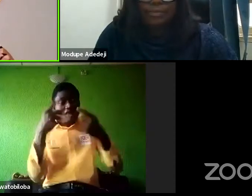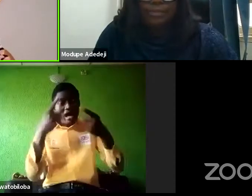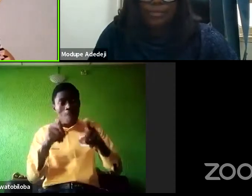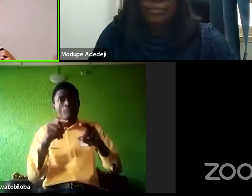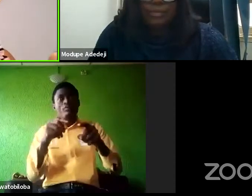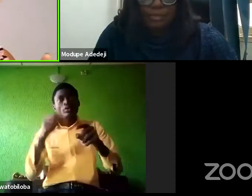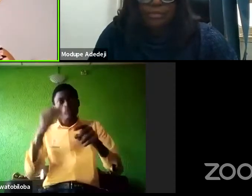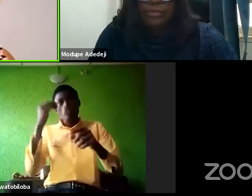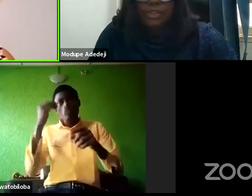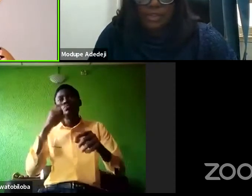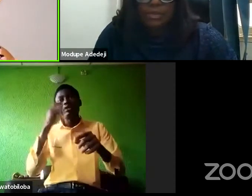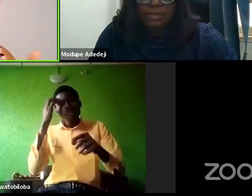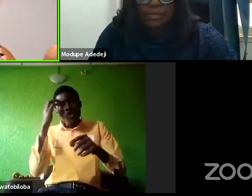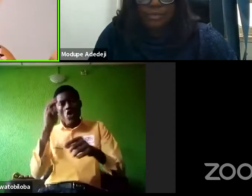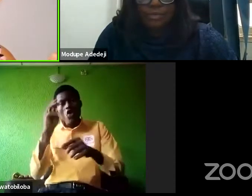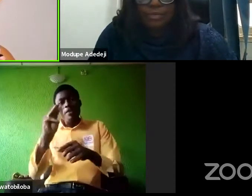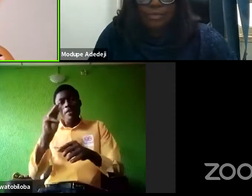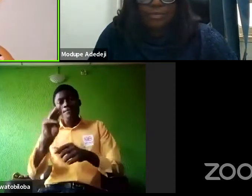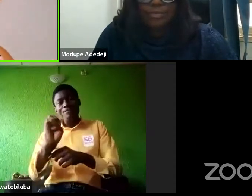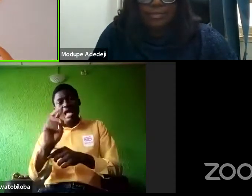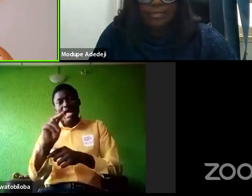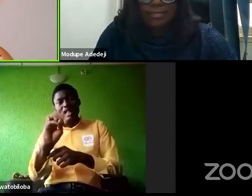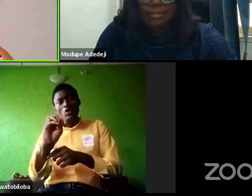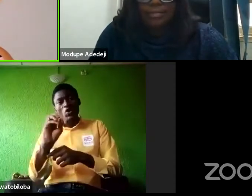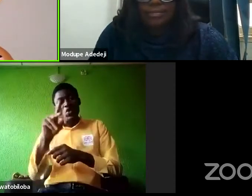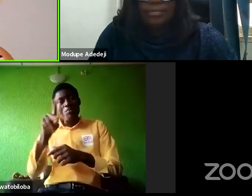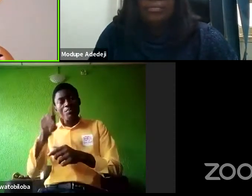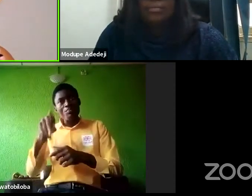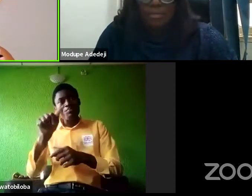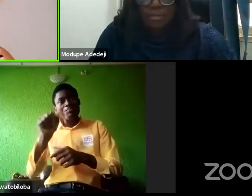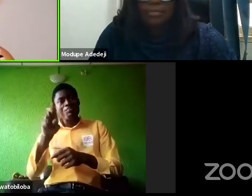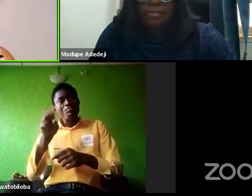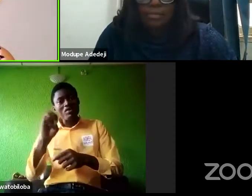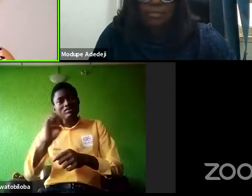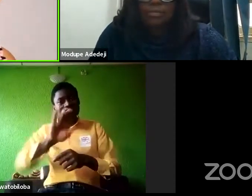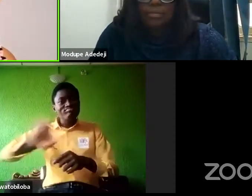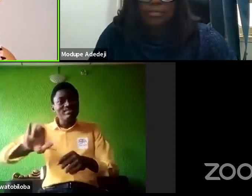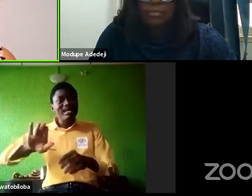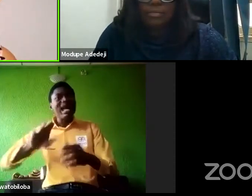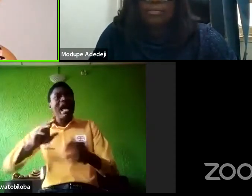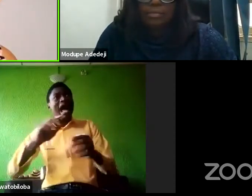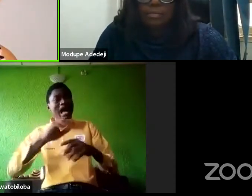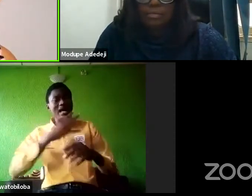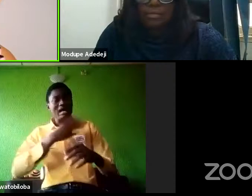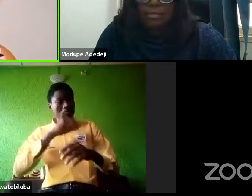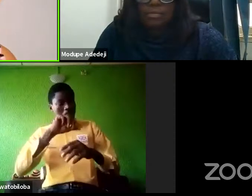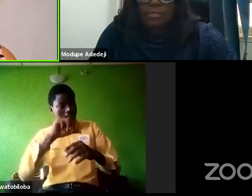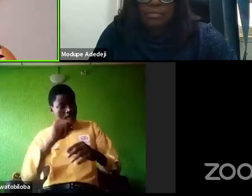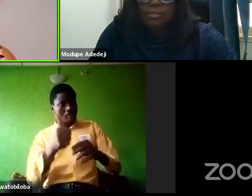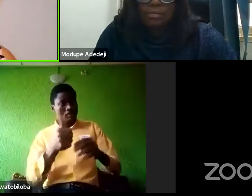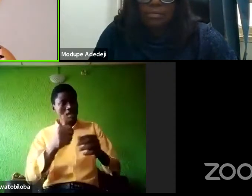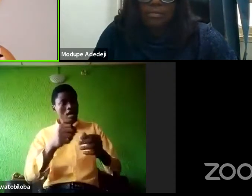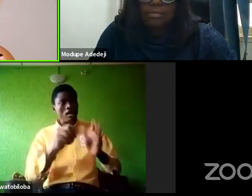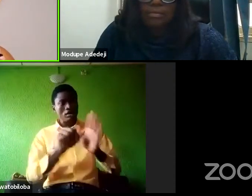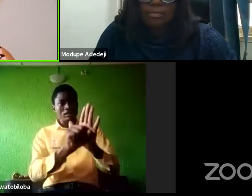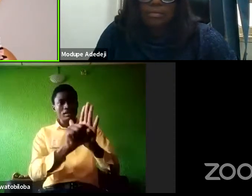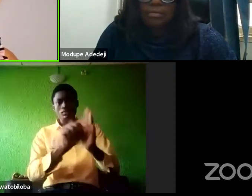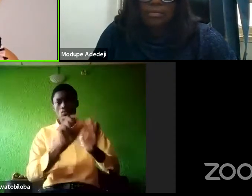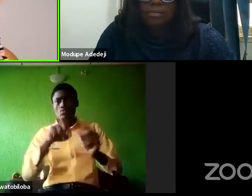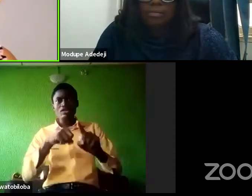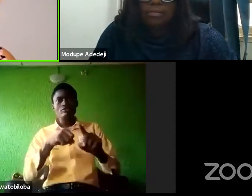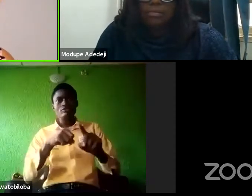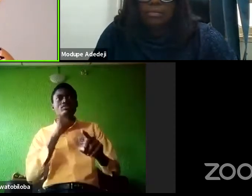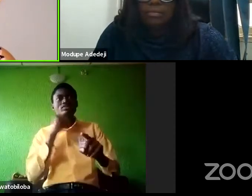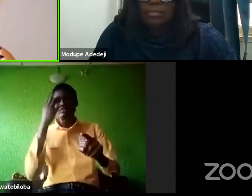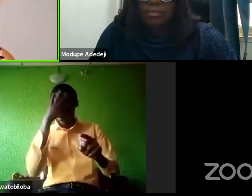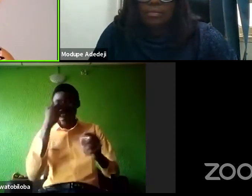other illnesses, and especially when someone is not sleeping, could be other things. And of course, now you've told us about